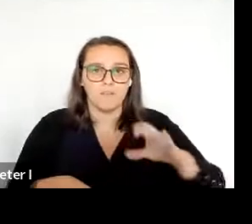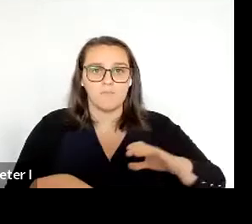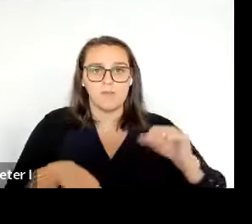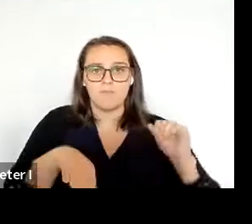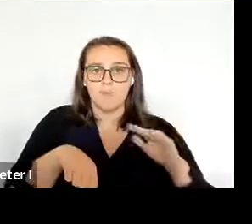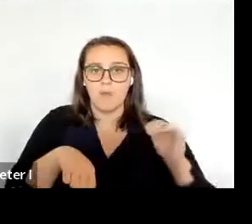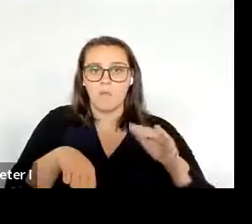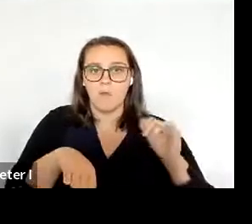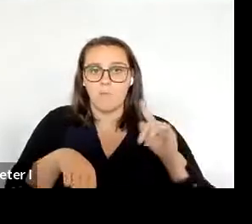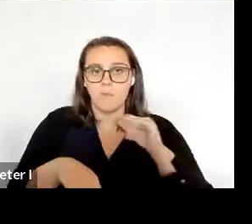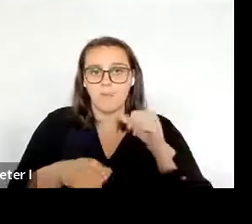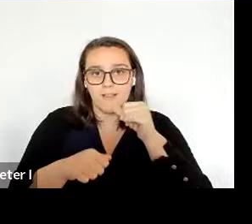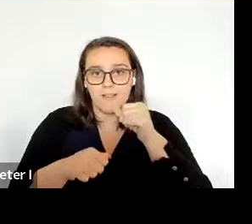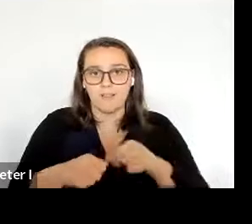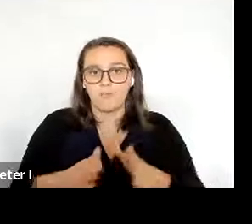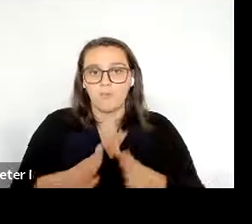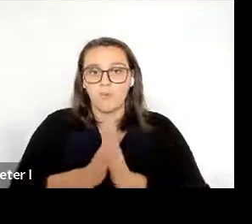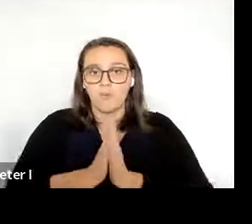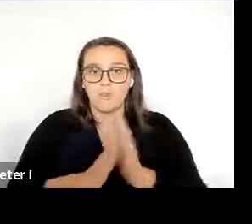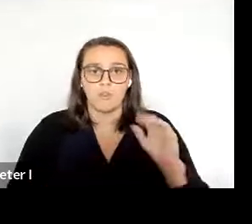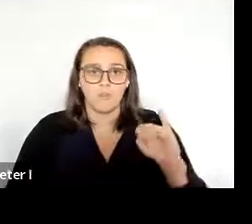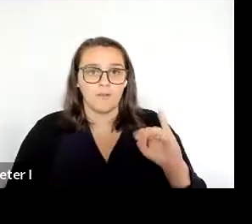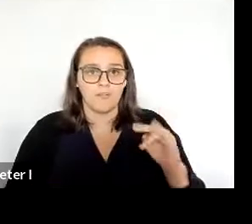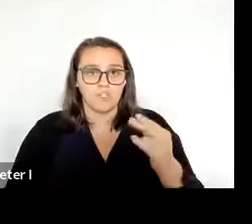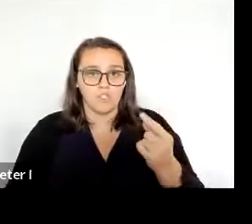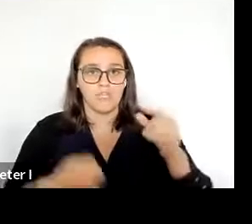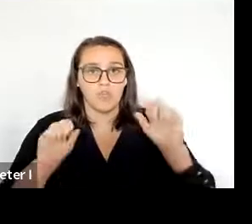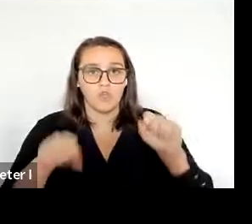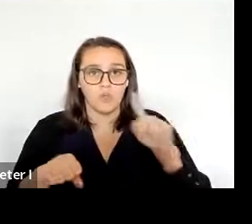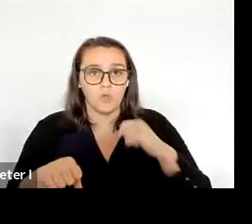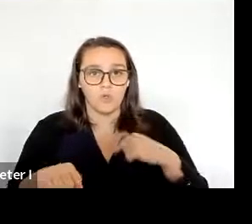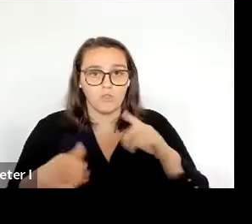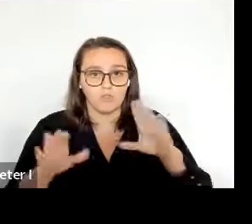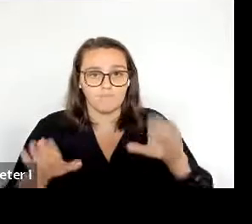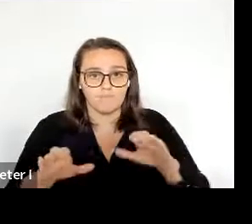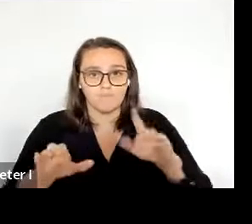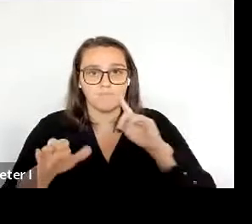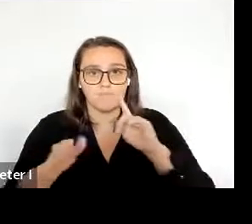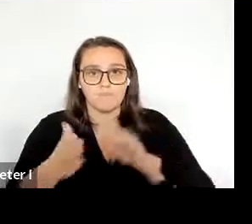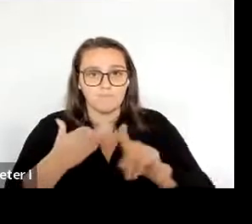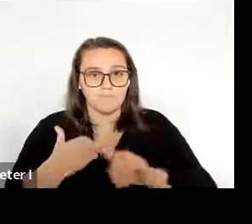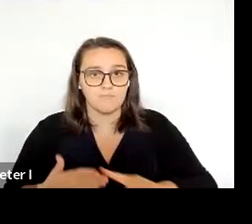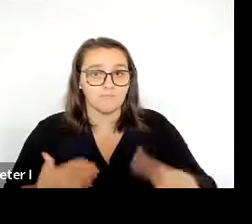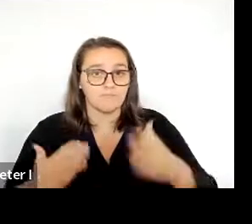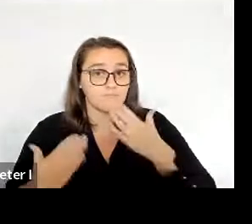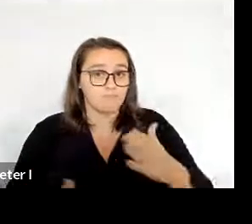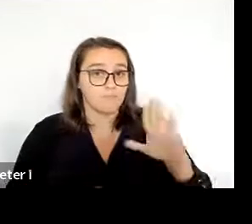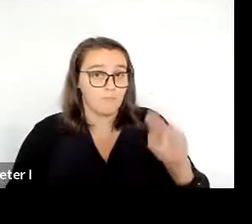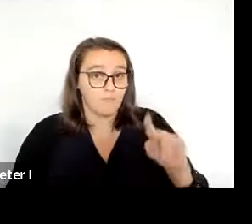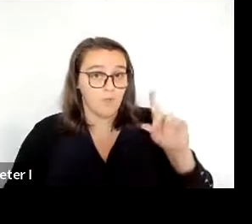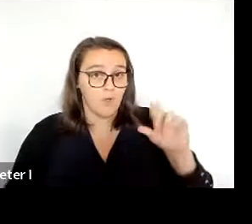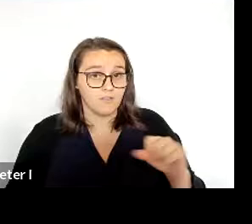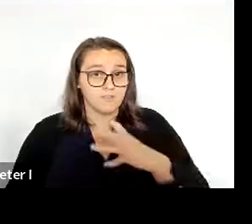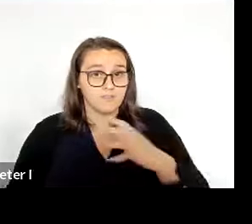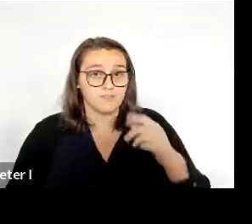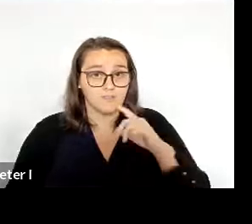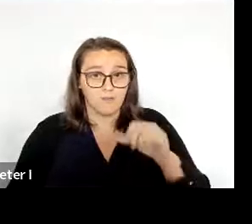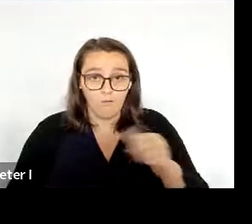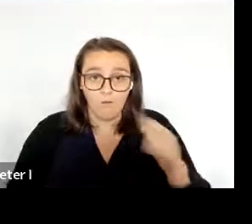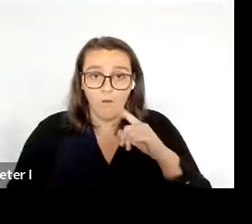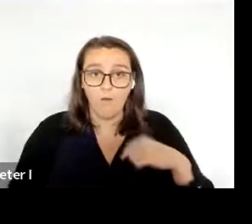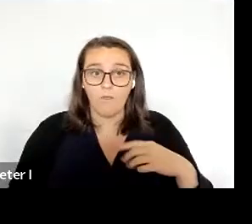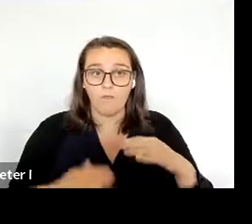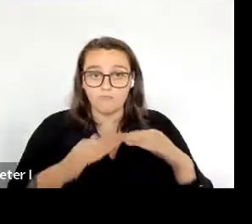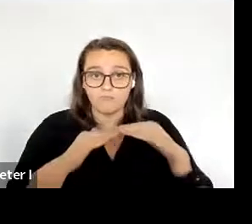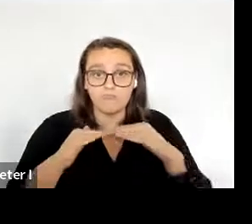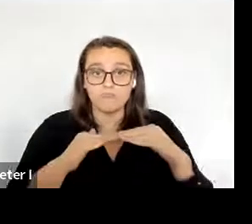letters requesting that the OIG conduct that investigation. I want to thank Councilmember Bonds and my Housing Committee colleagues for their assistance at that